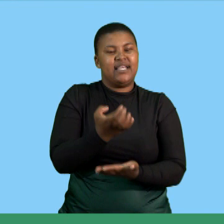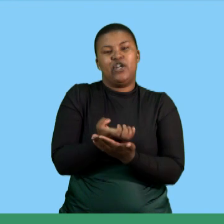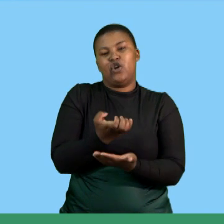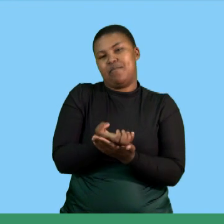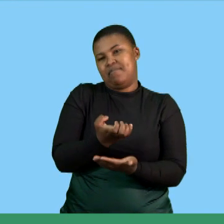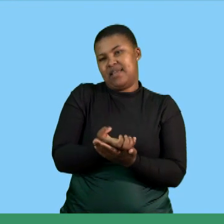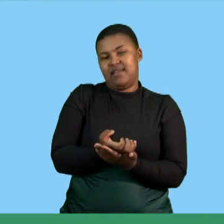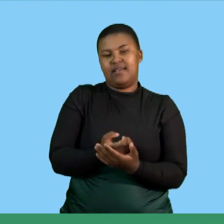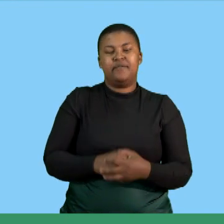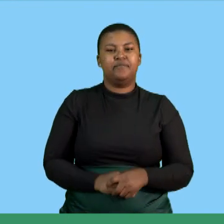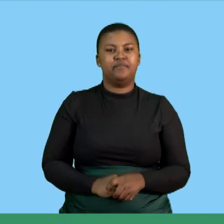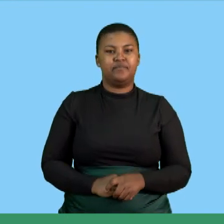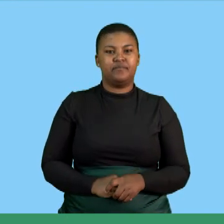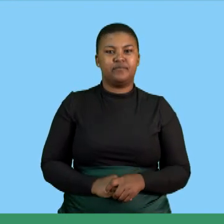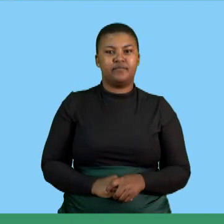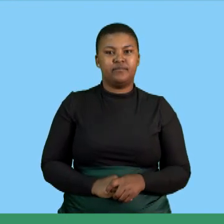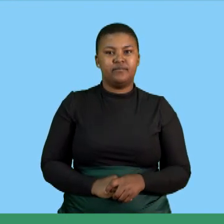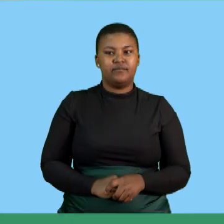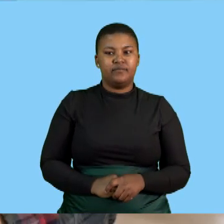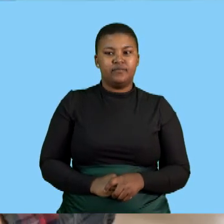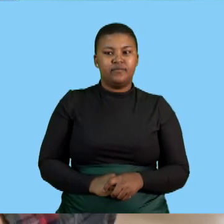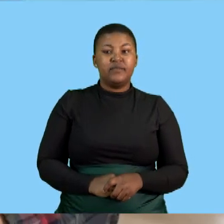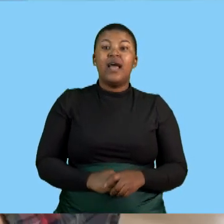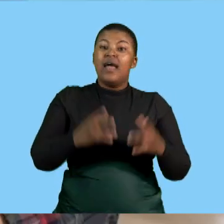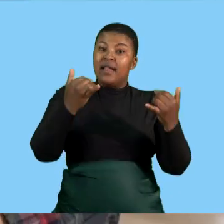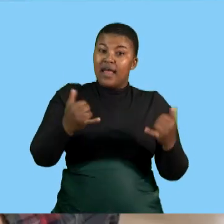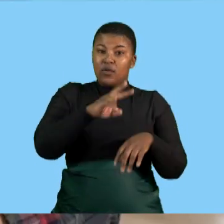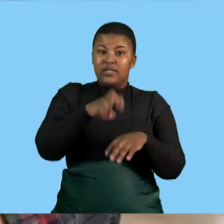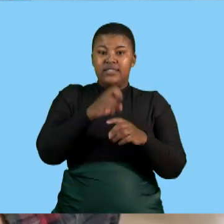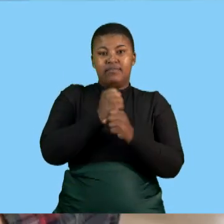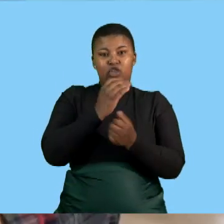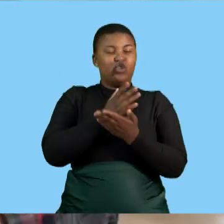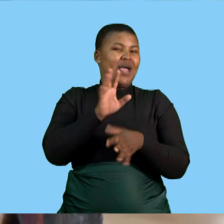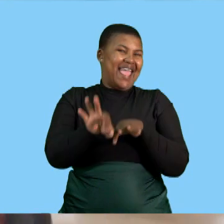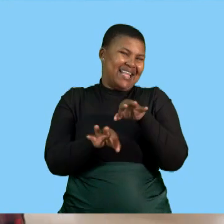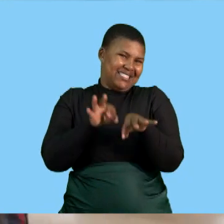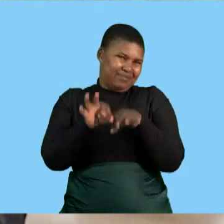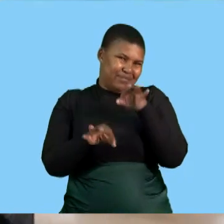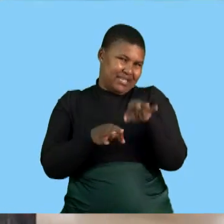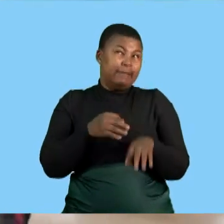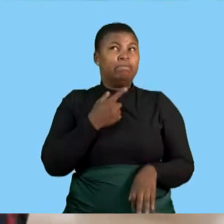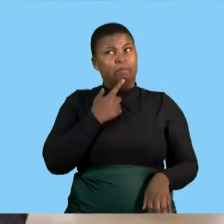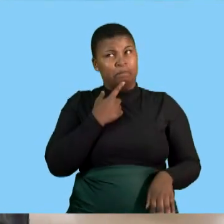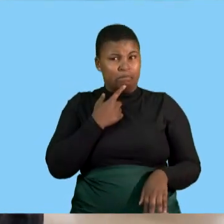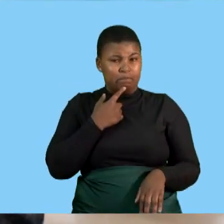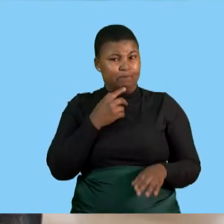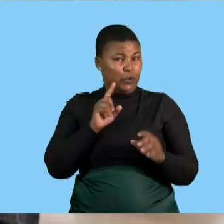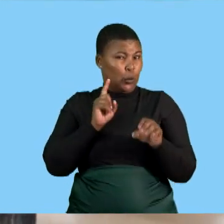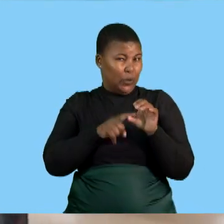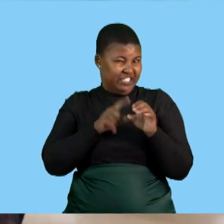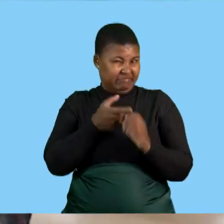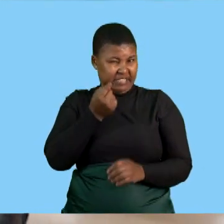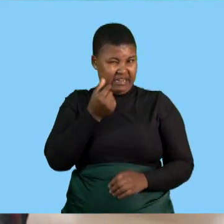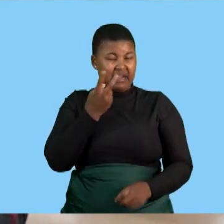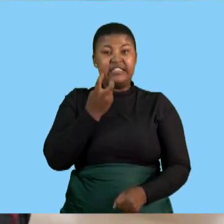be economic environment. So now we have to discuss the economic environment. This is kind of a higher order